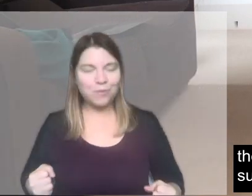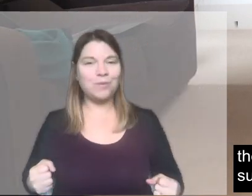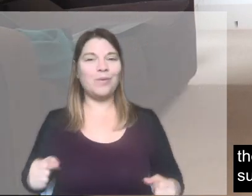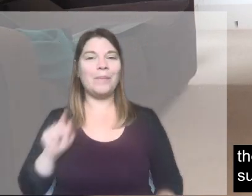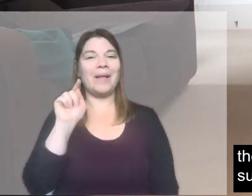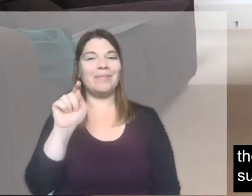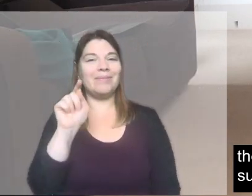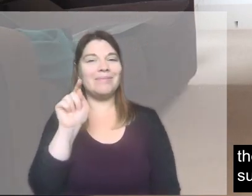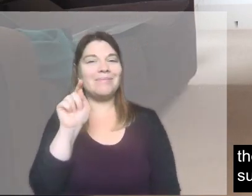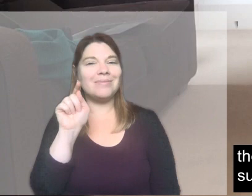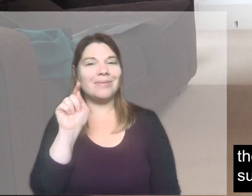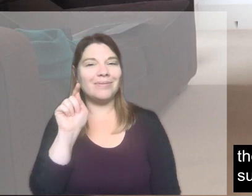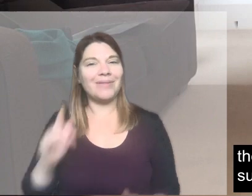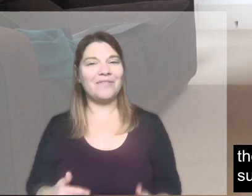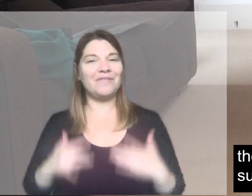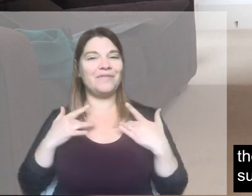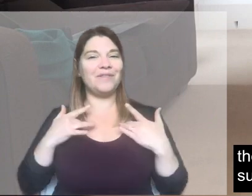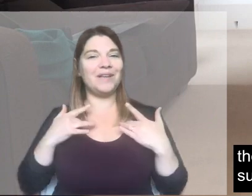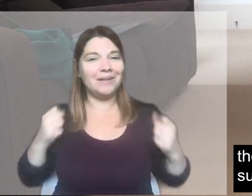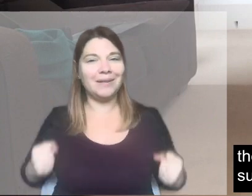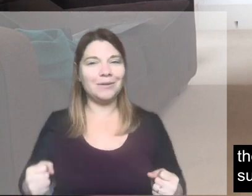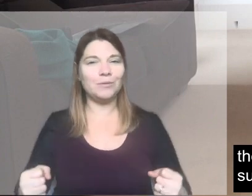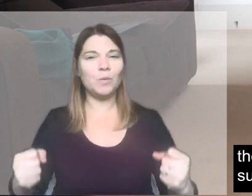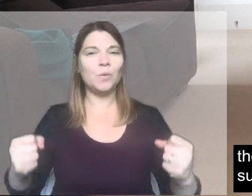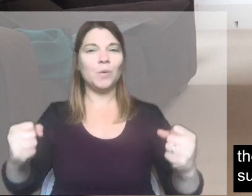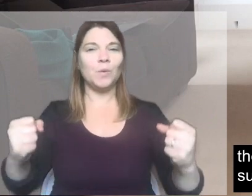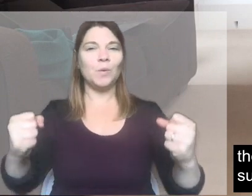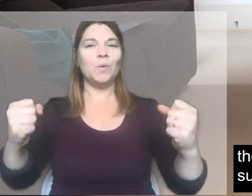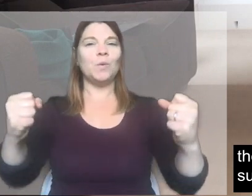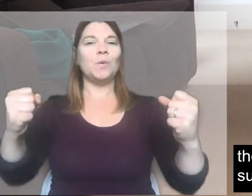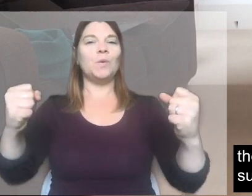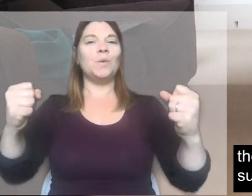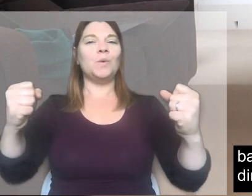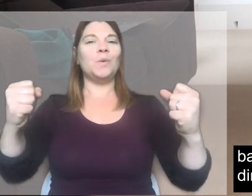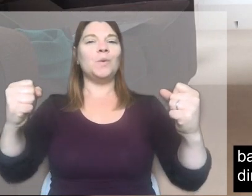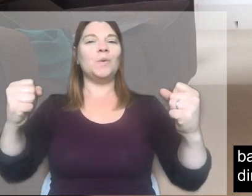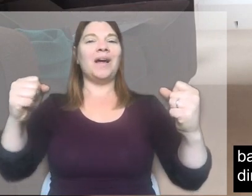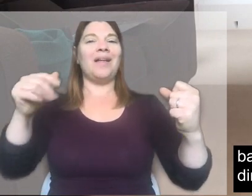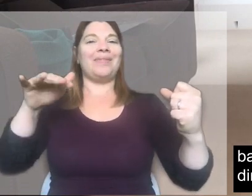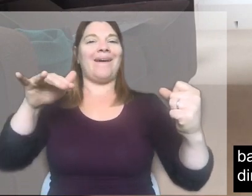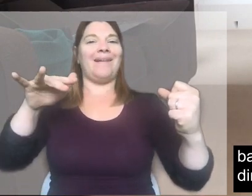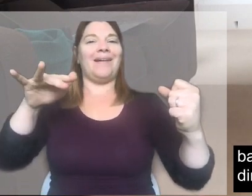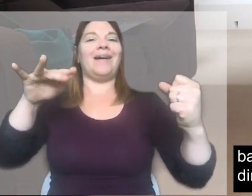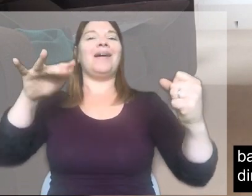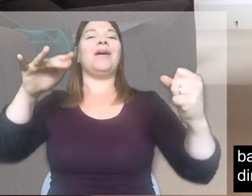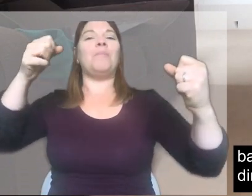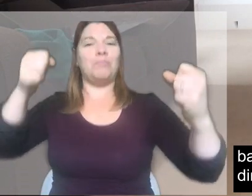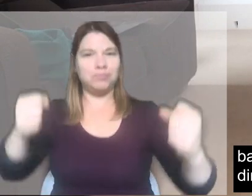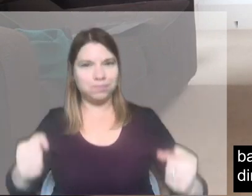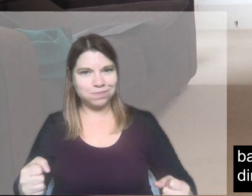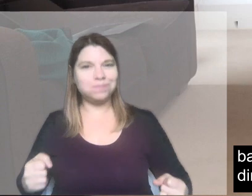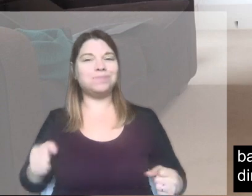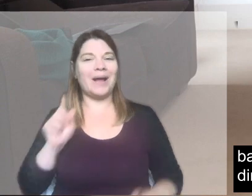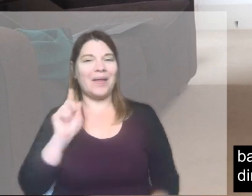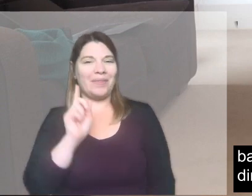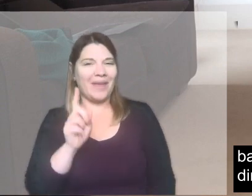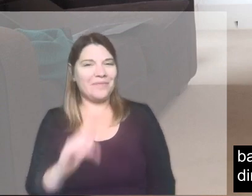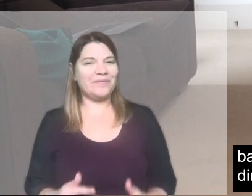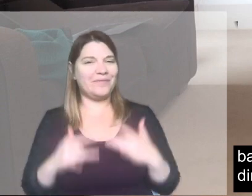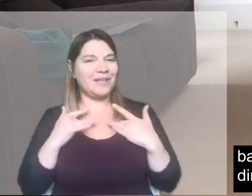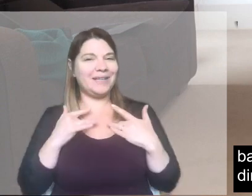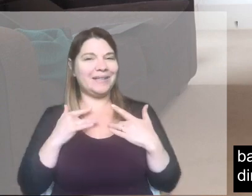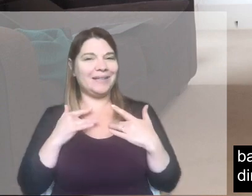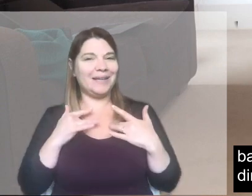swing. And there's this sense of suspension before they drop and go backwards and swing in the opposite direction.